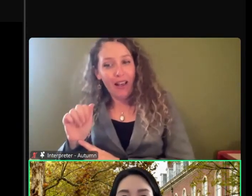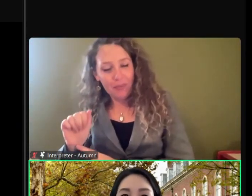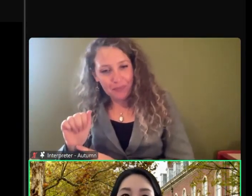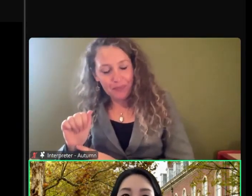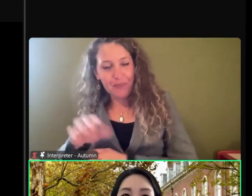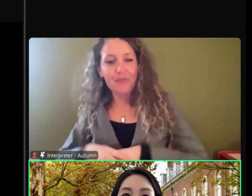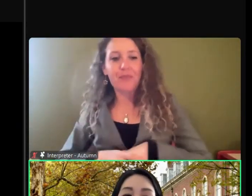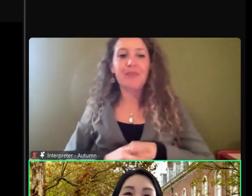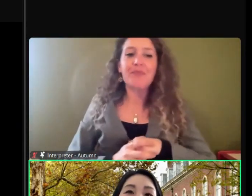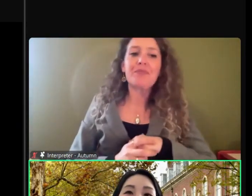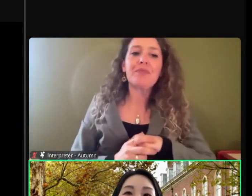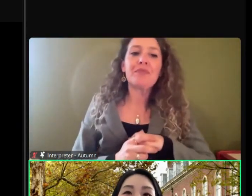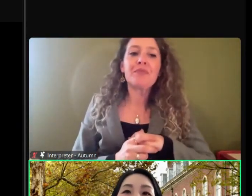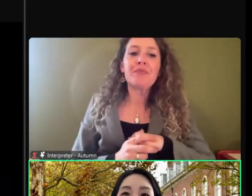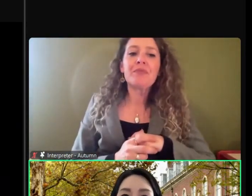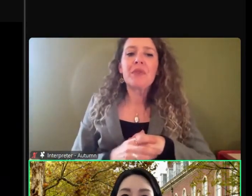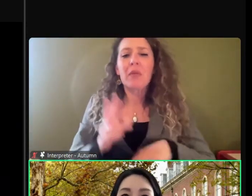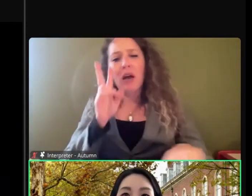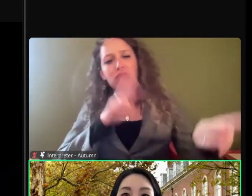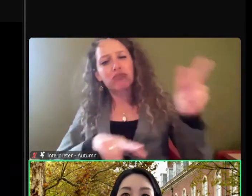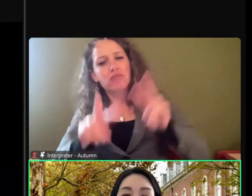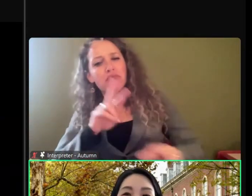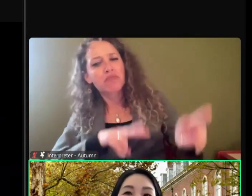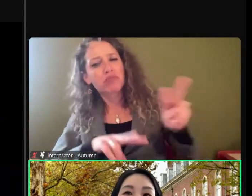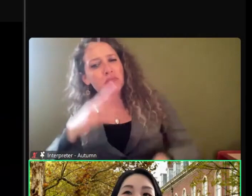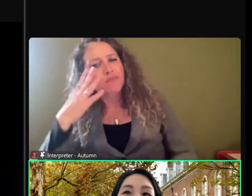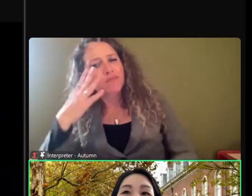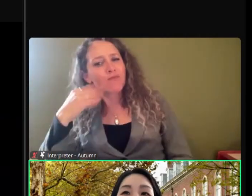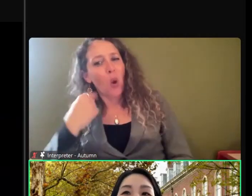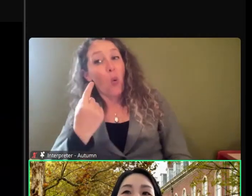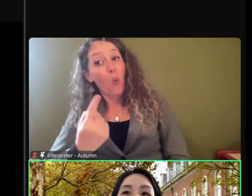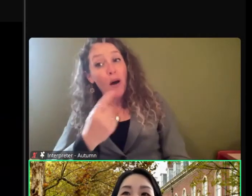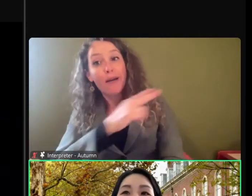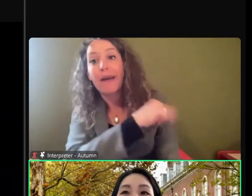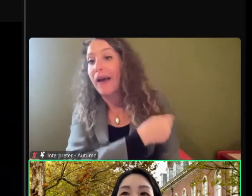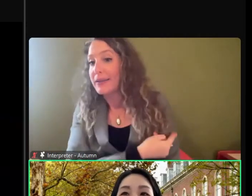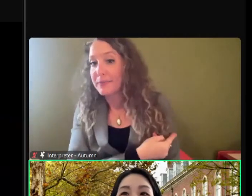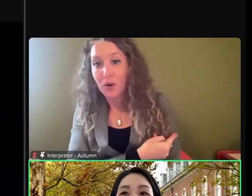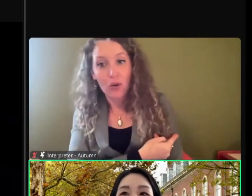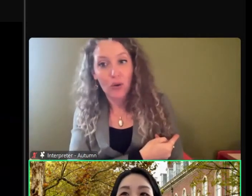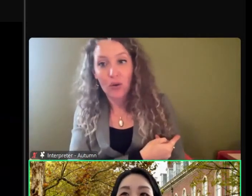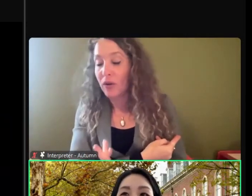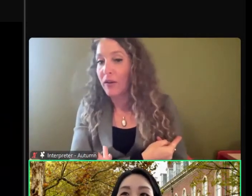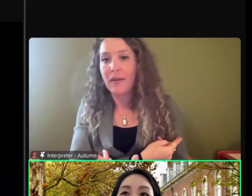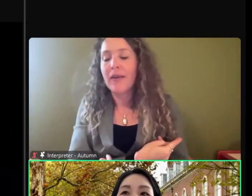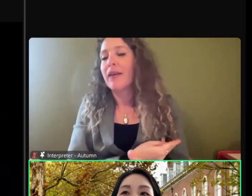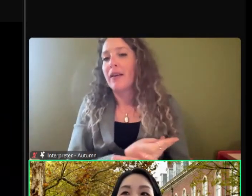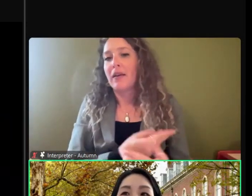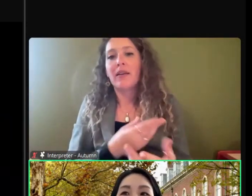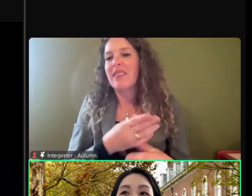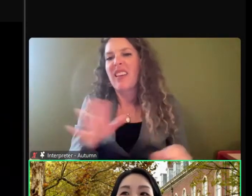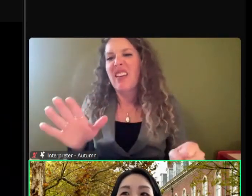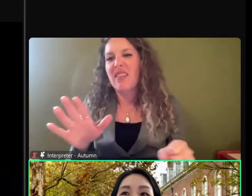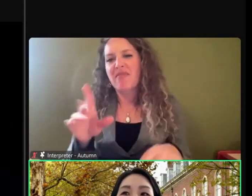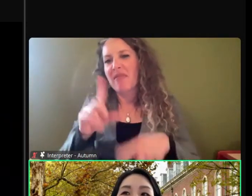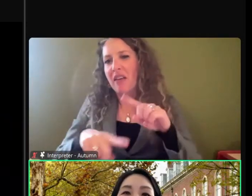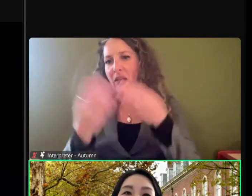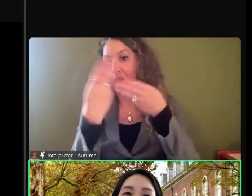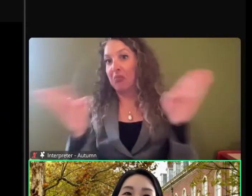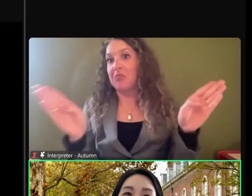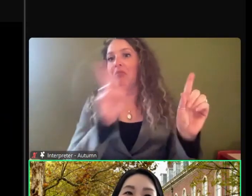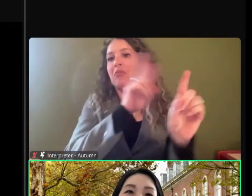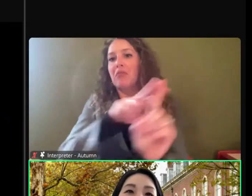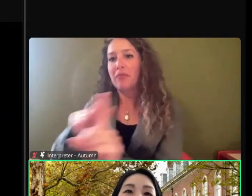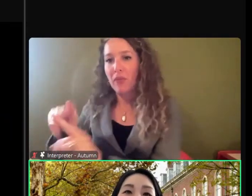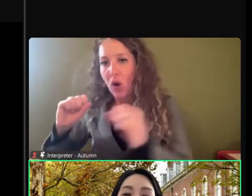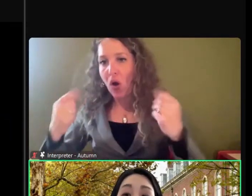on experiences at a single hospital and may not be fully generalizable, there were several moments that